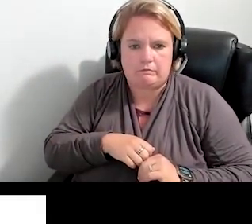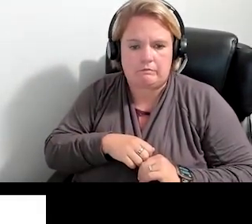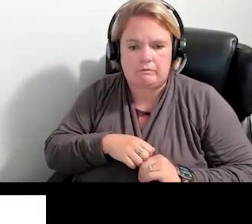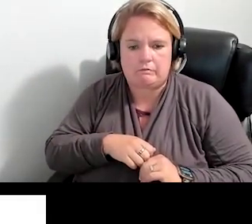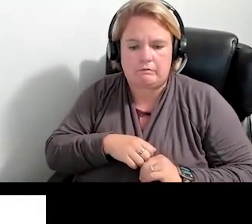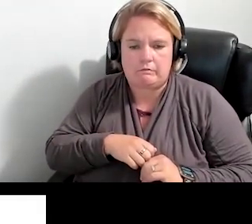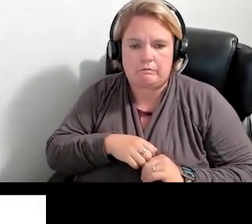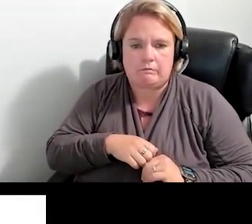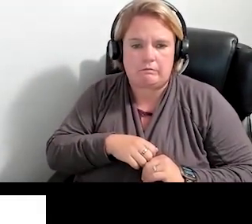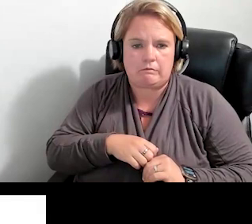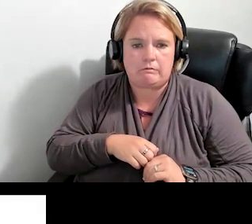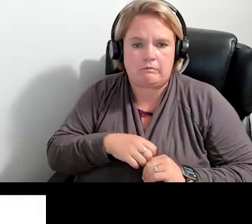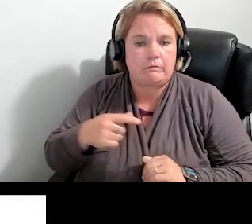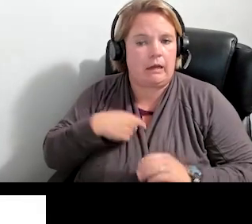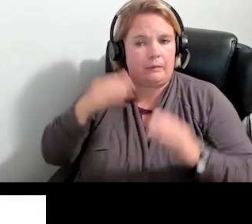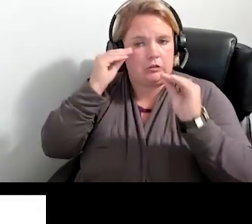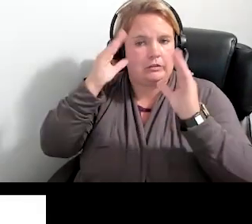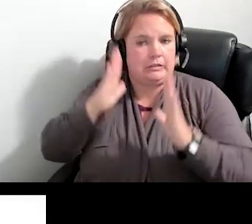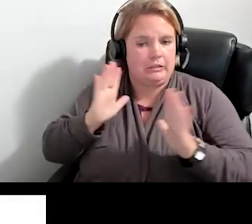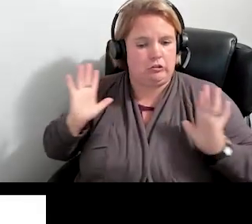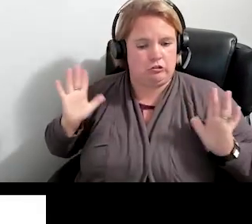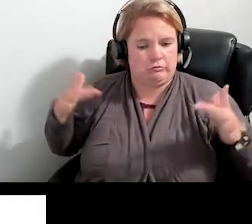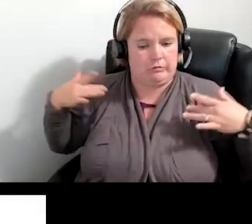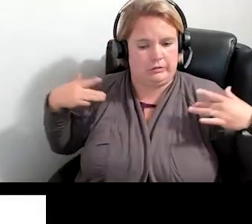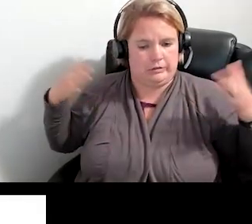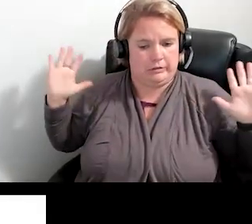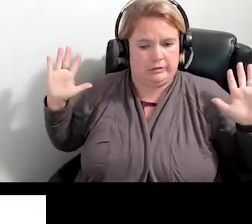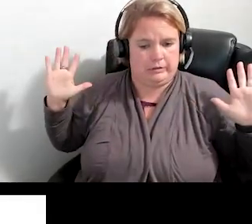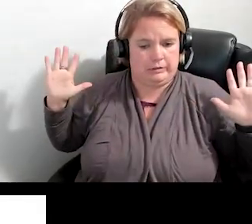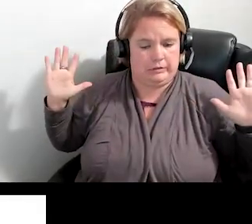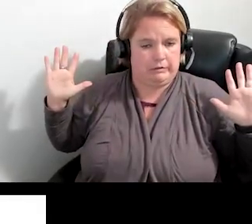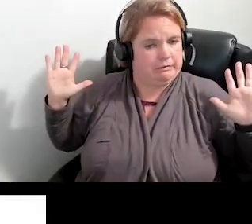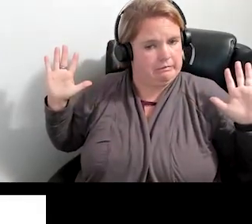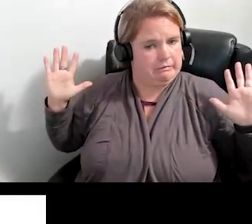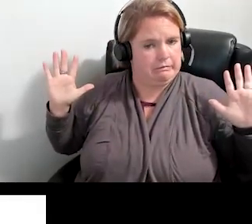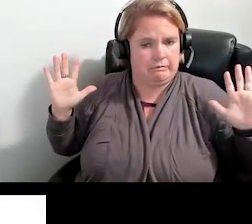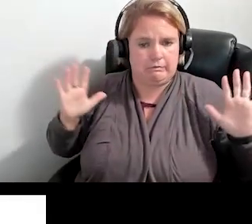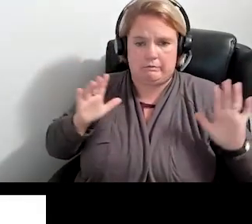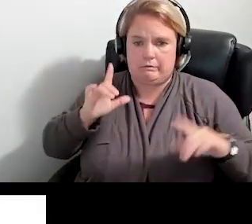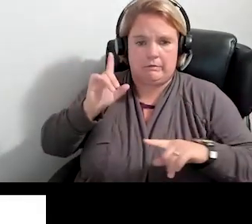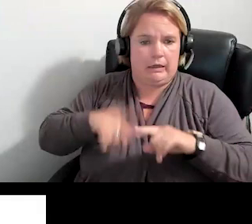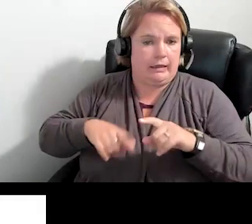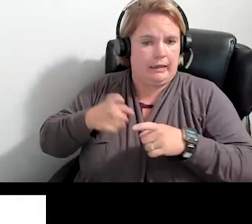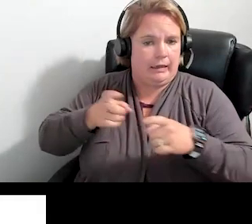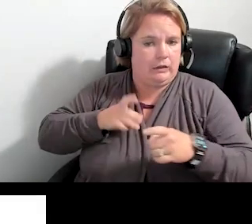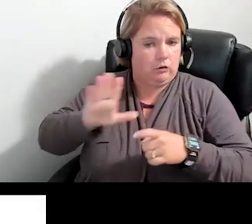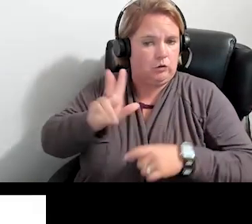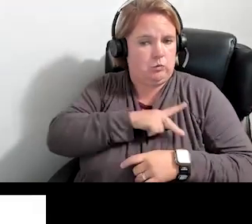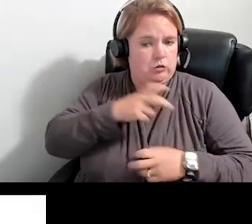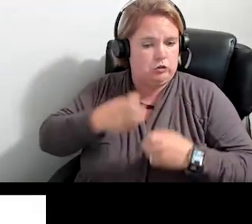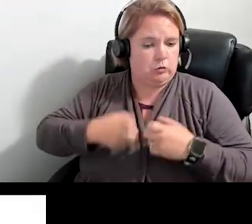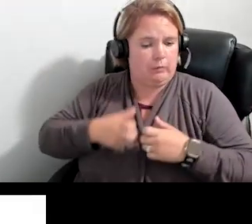I'm just a teacher. I can't deal with these with the personal problems, but